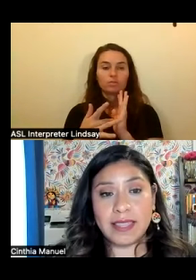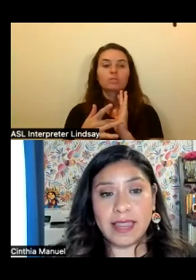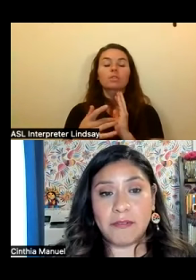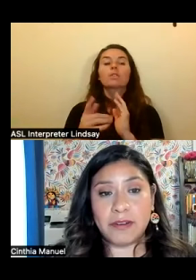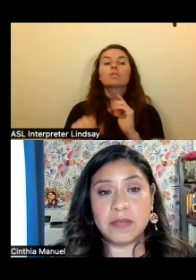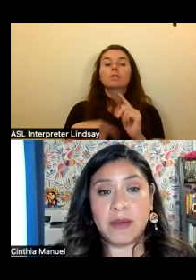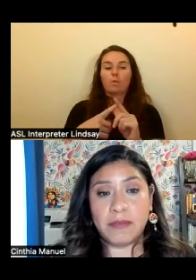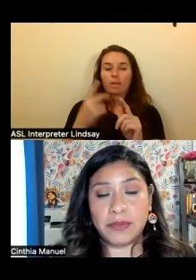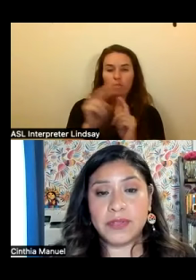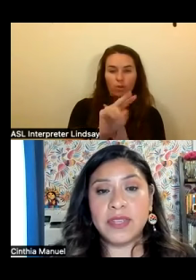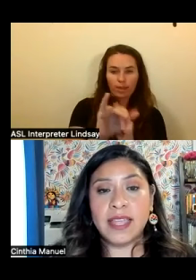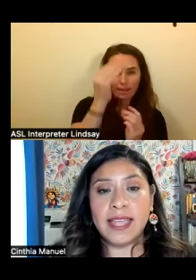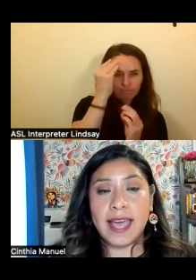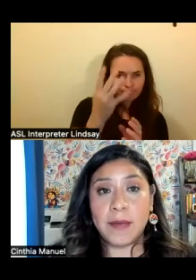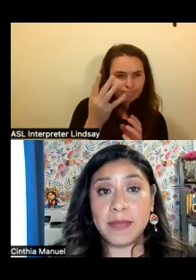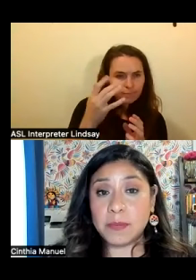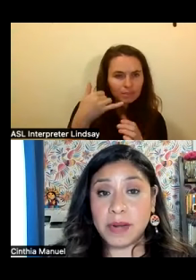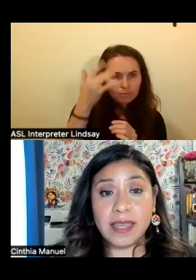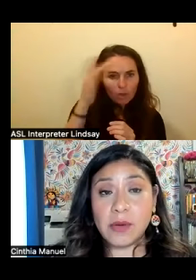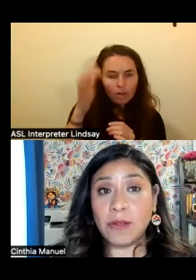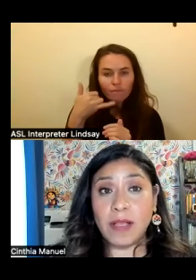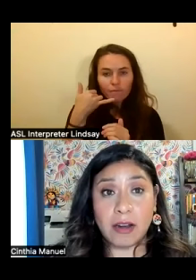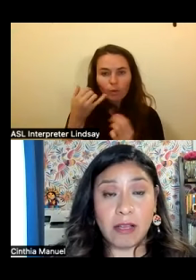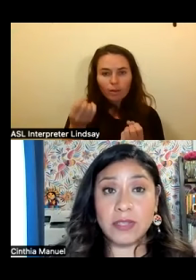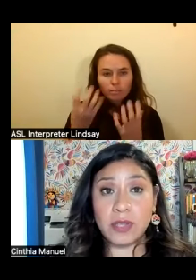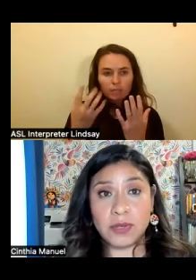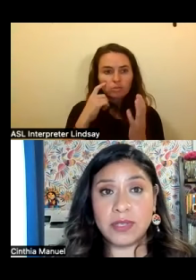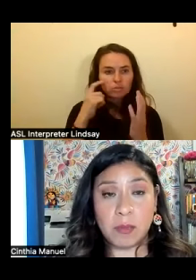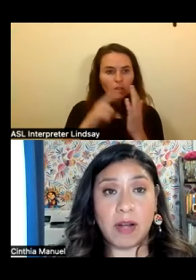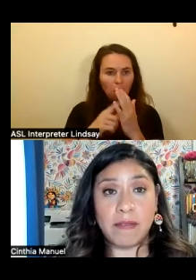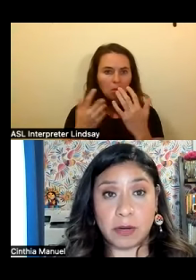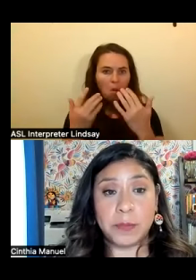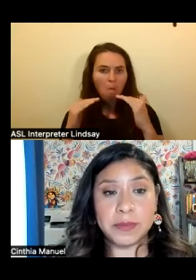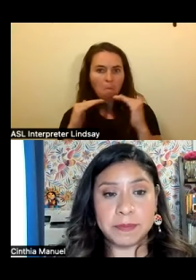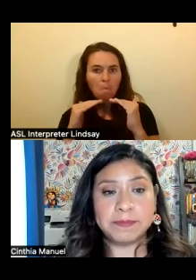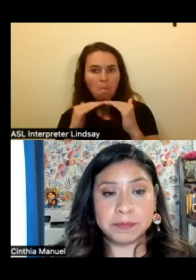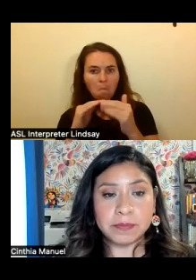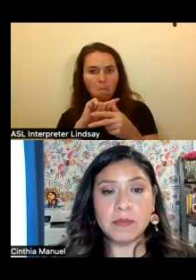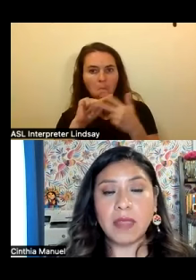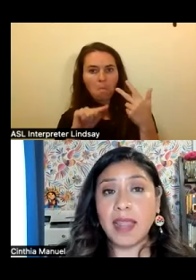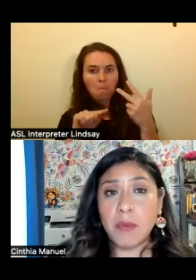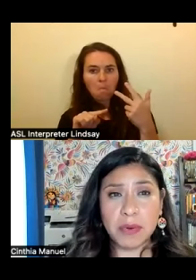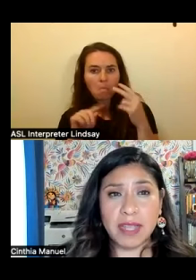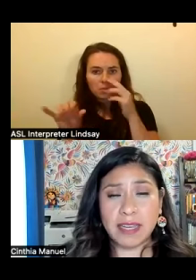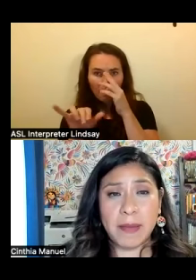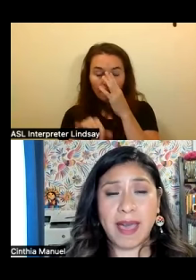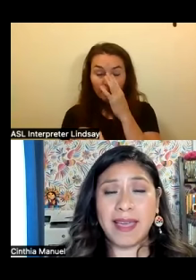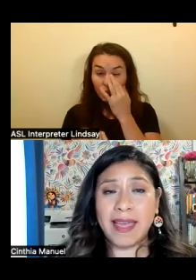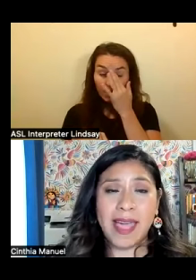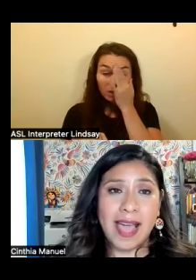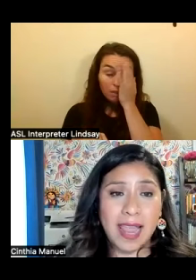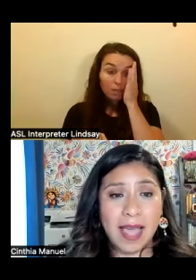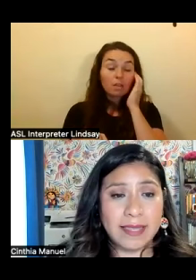looking at the data for smartphones, it's pretty equal across those demographic groups. Now, when we're talking